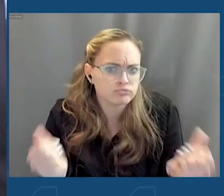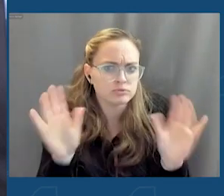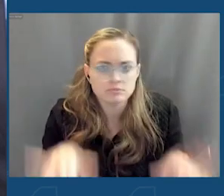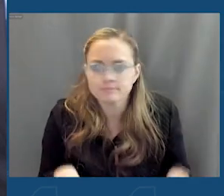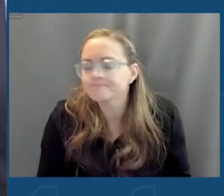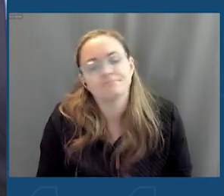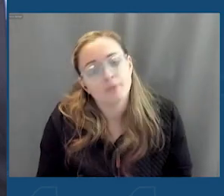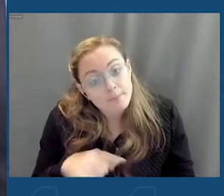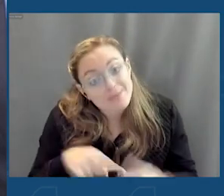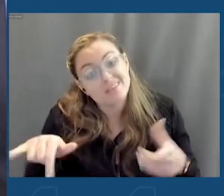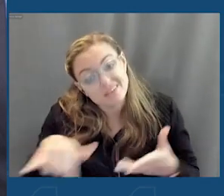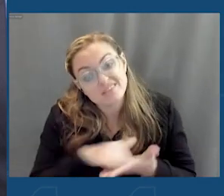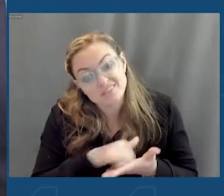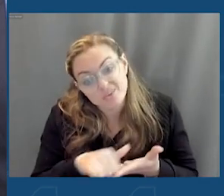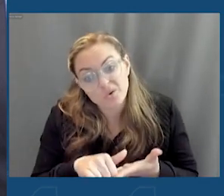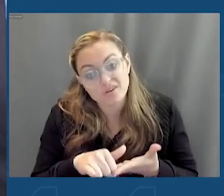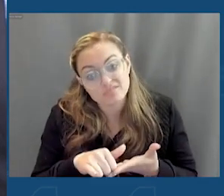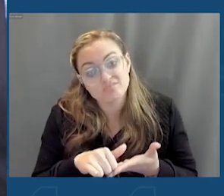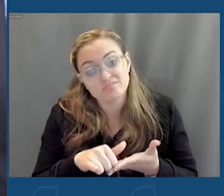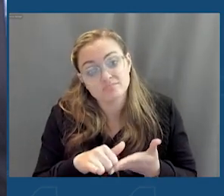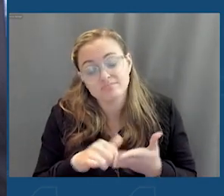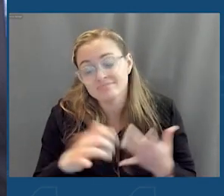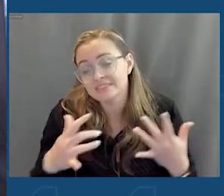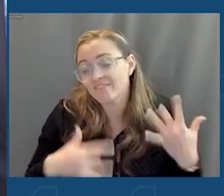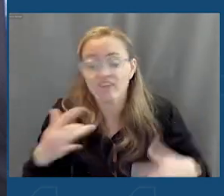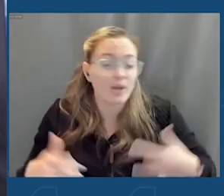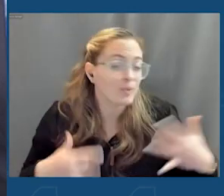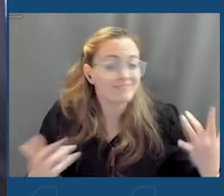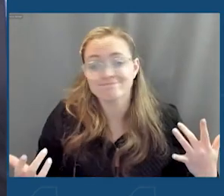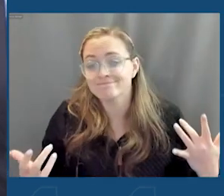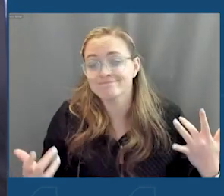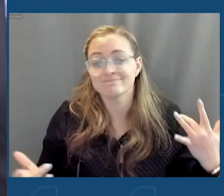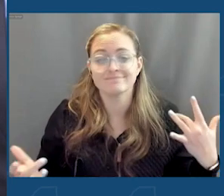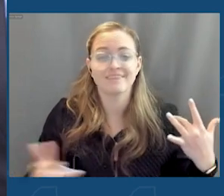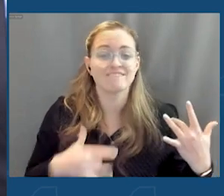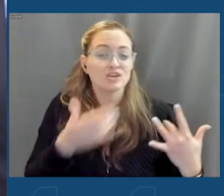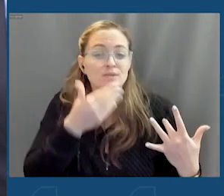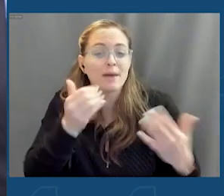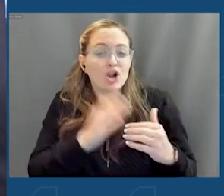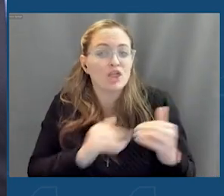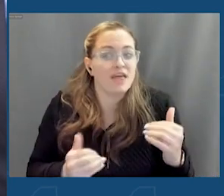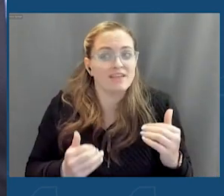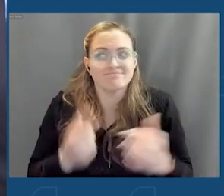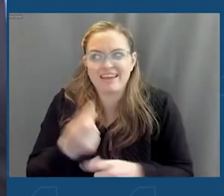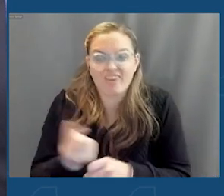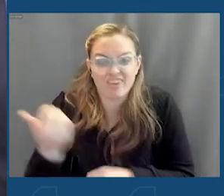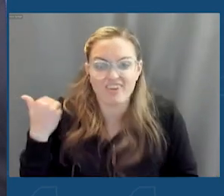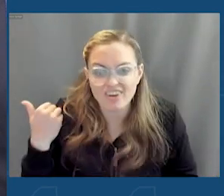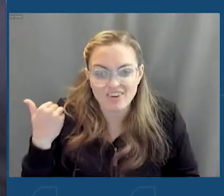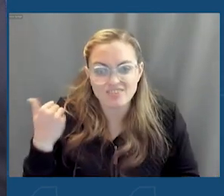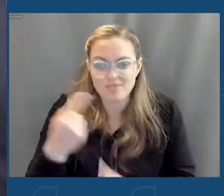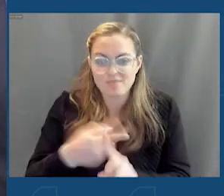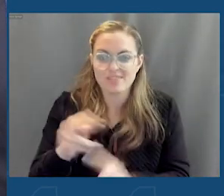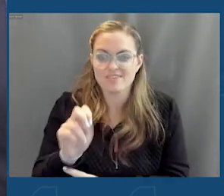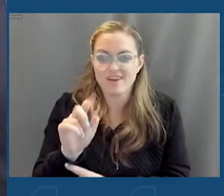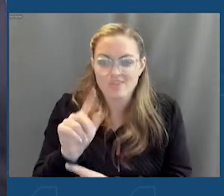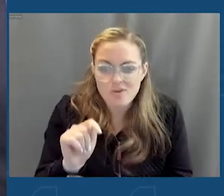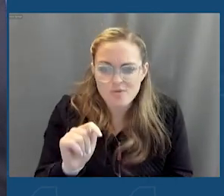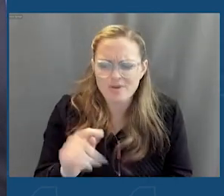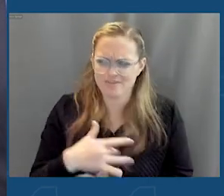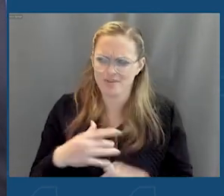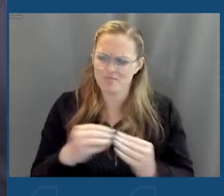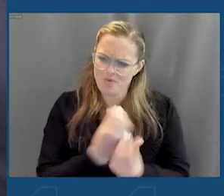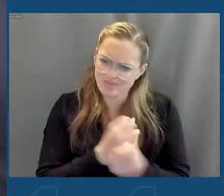is New York. It's vibrant. It feels much better than it did a year ago, even the month of October. There's this greater sense of security.